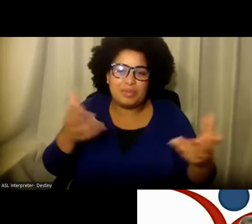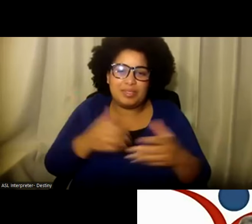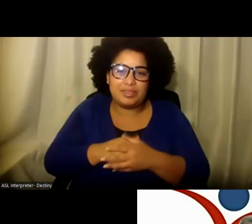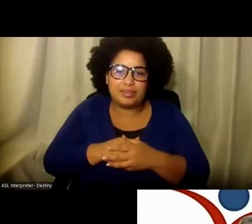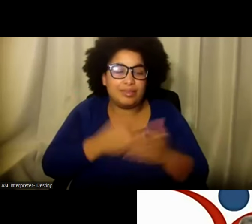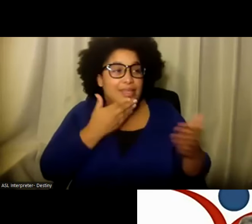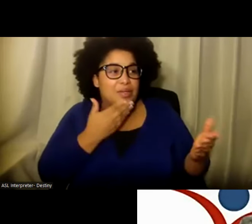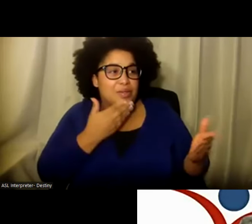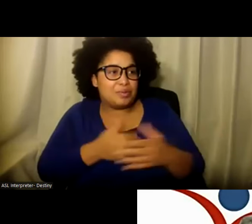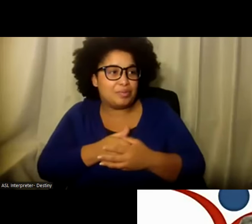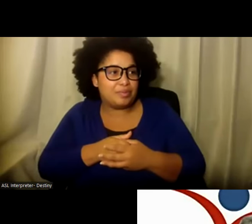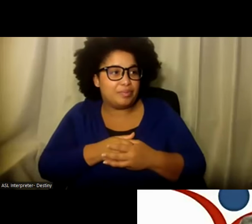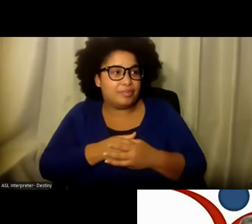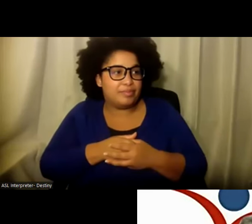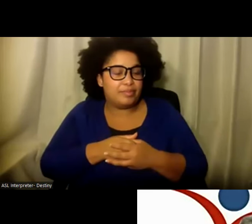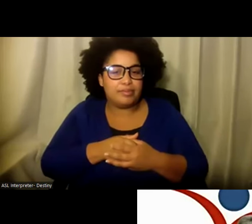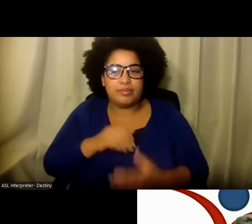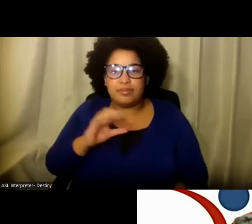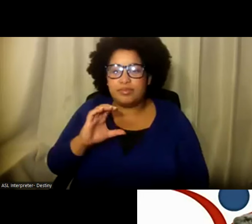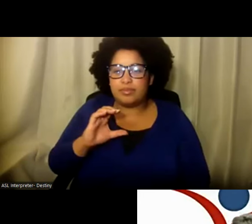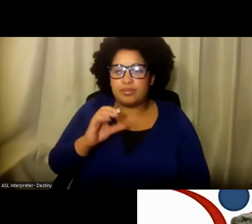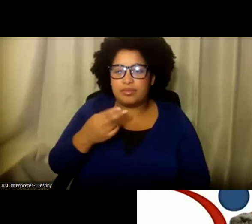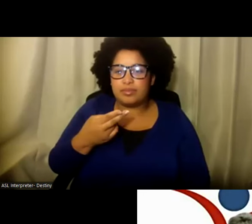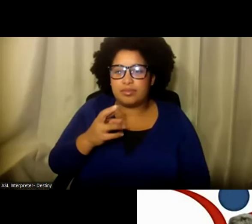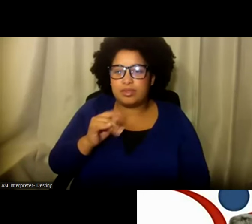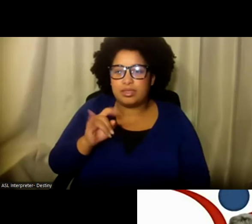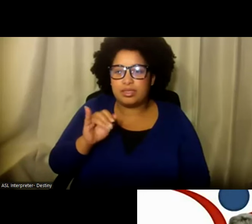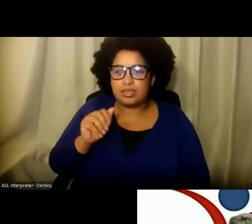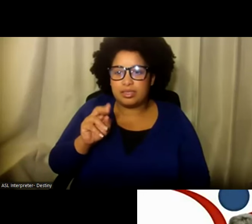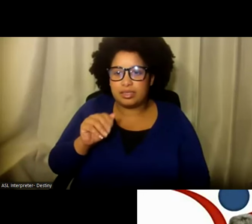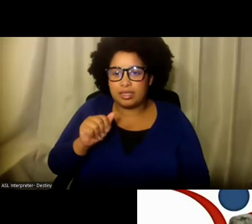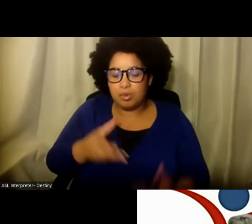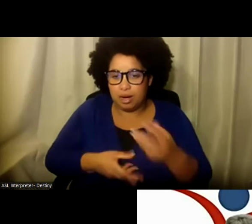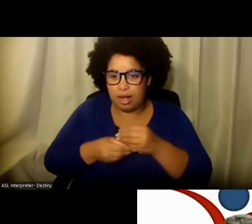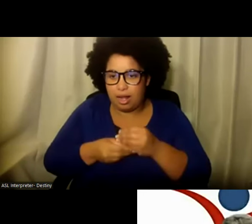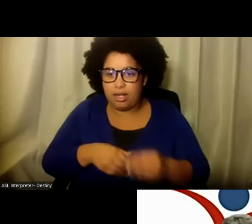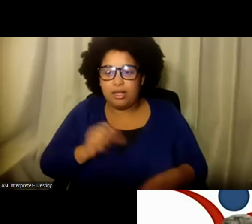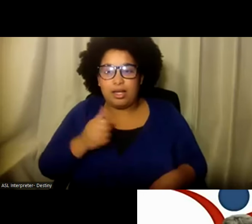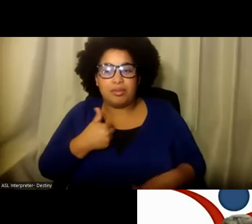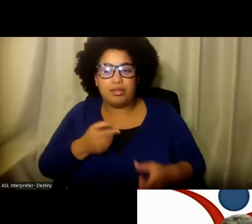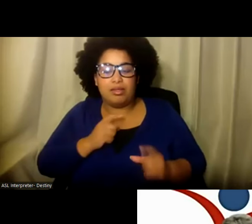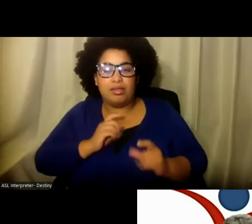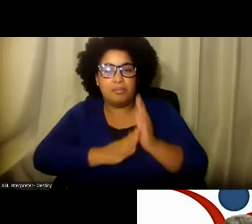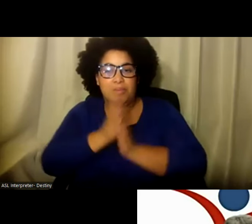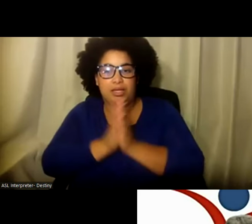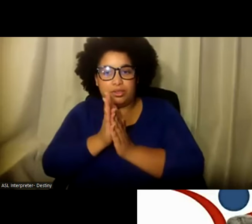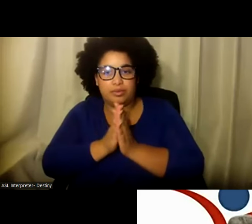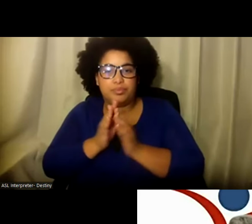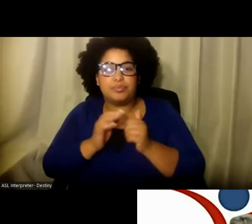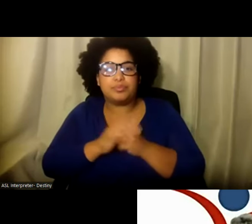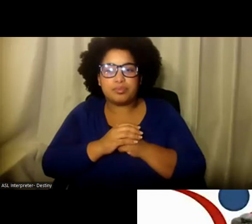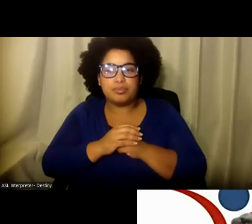Thank you. Christina, do you have something to add? Yes, what keeps me passionate is